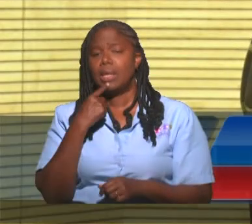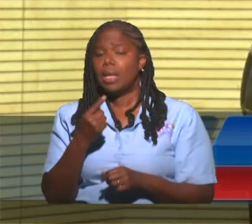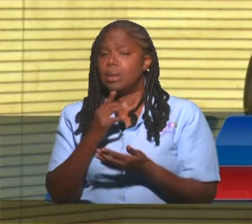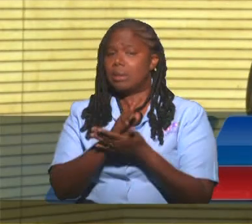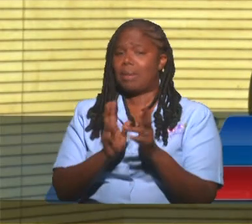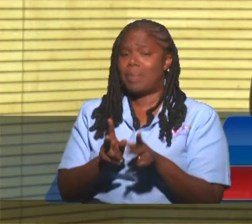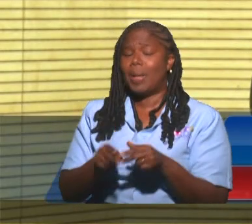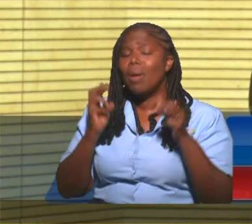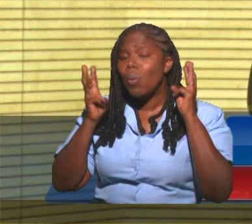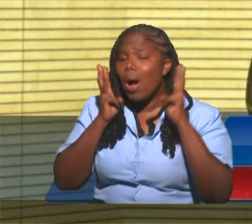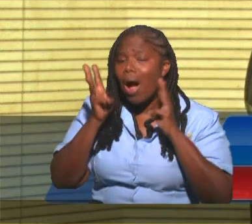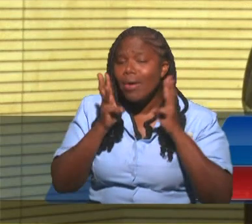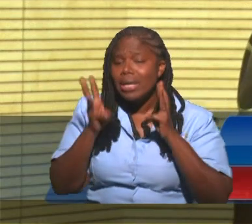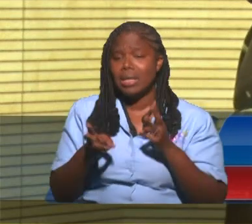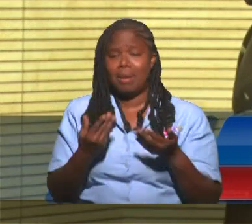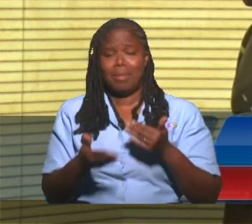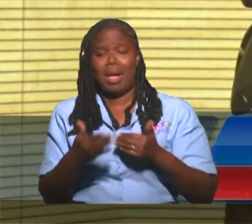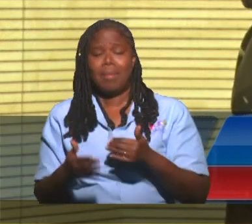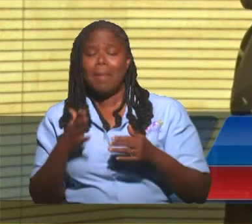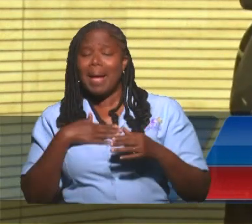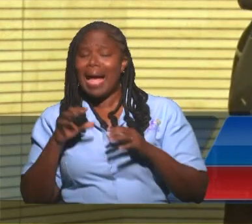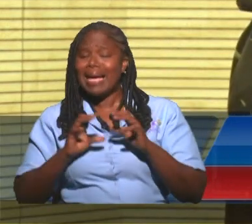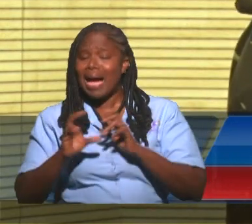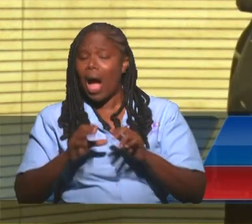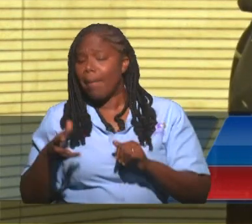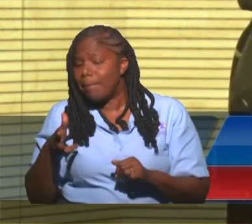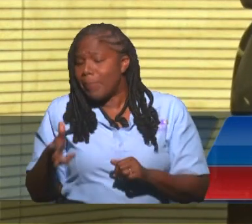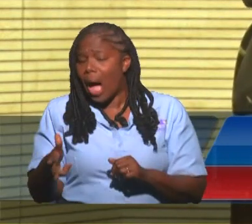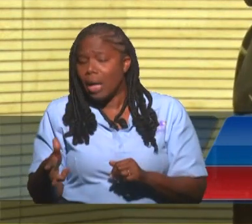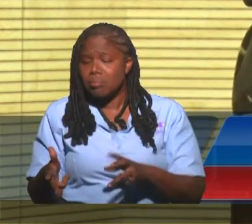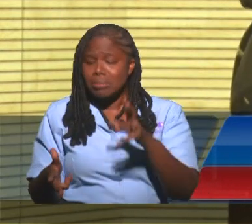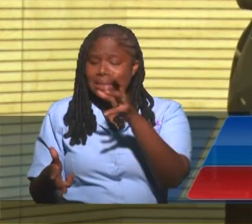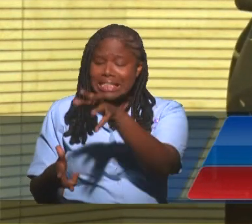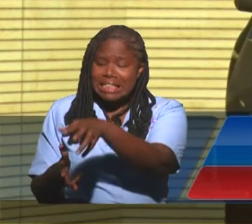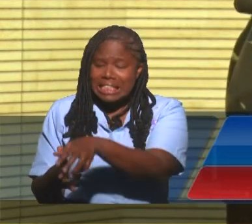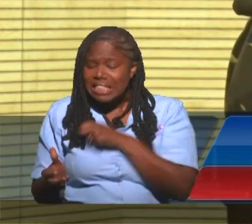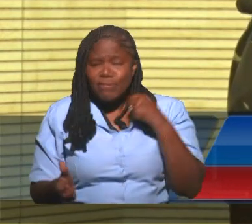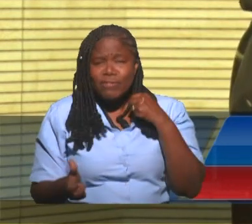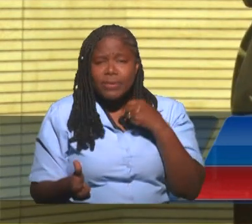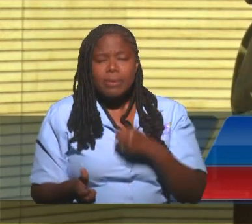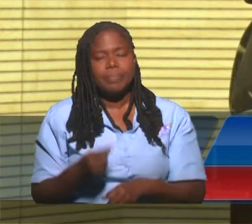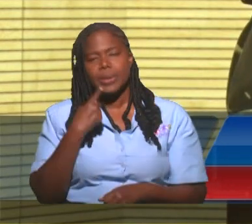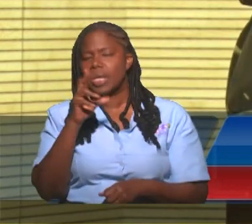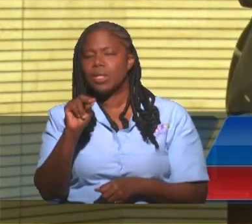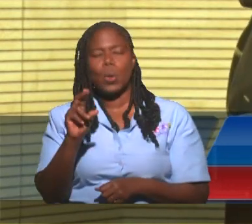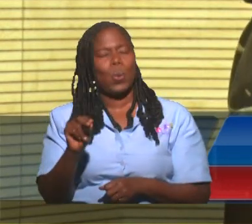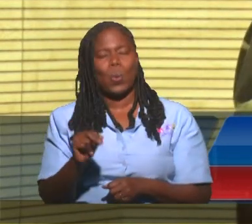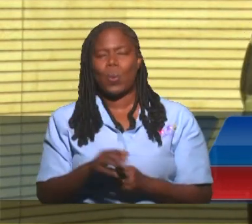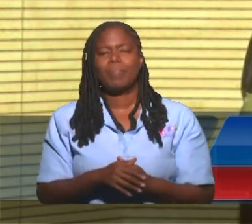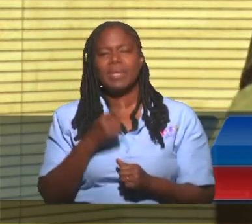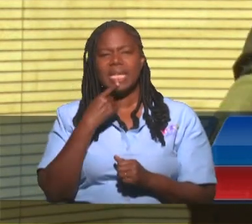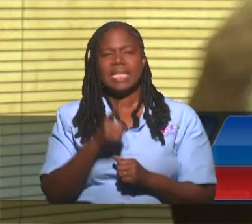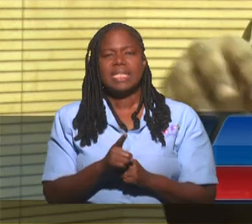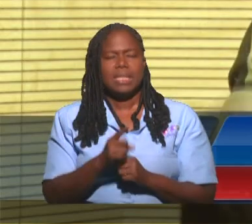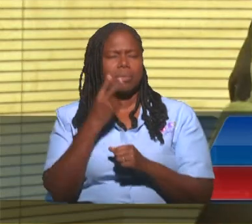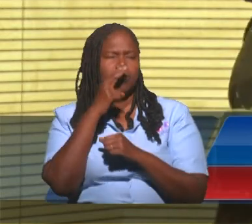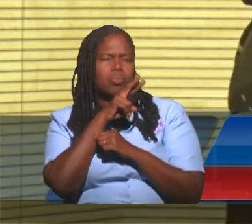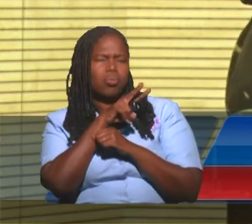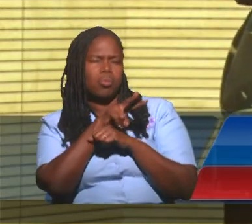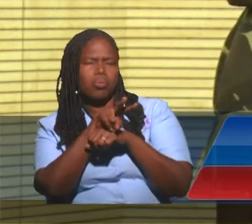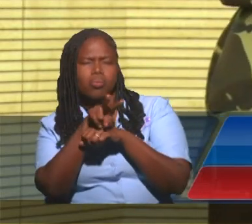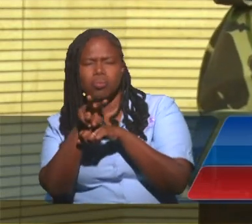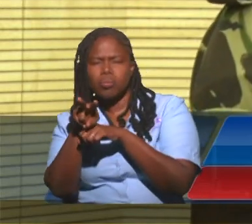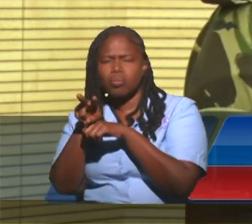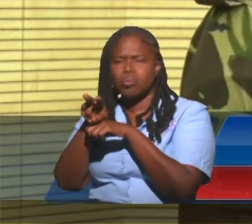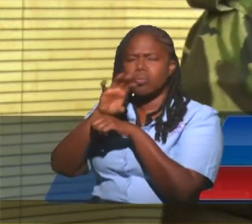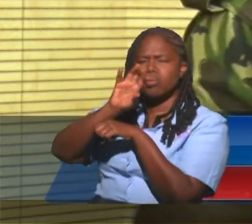locations will be covered by CCTV, and that will be monitored at the venue operating center, at the stadium in itself, and at the police